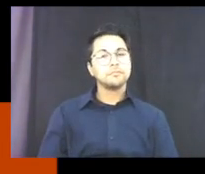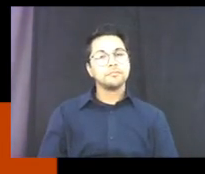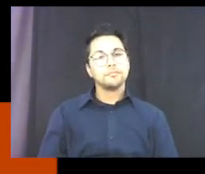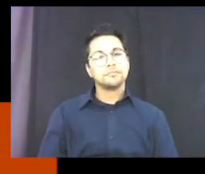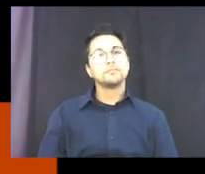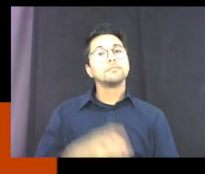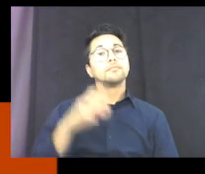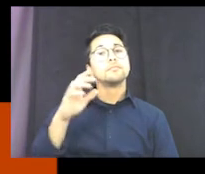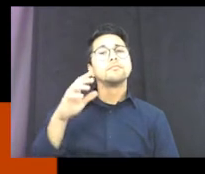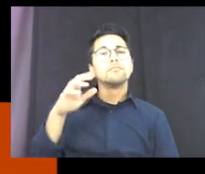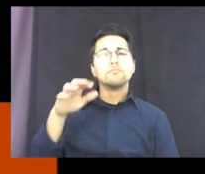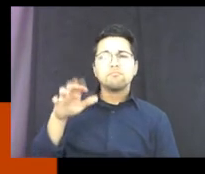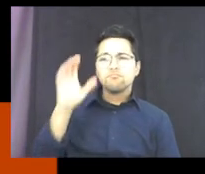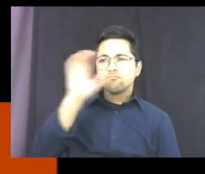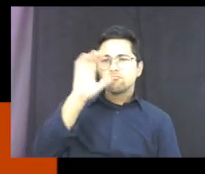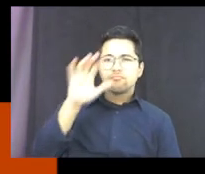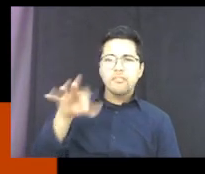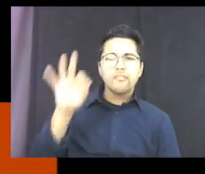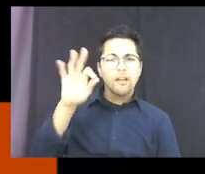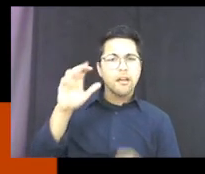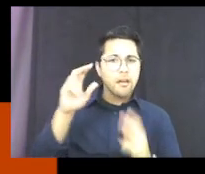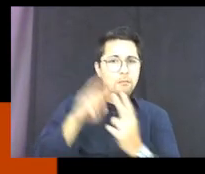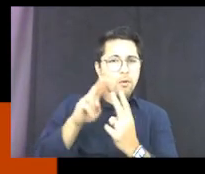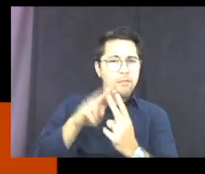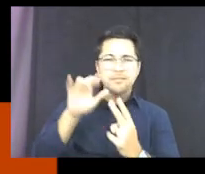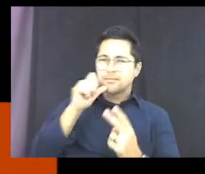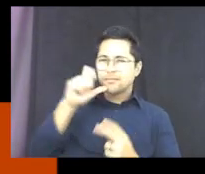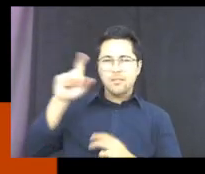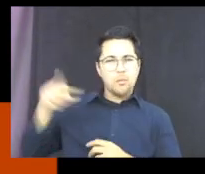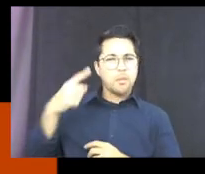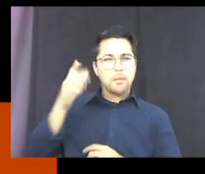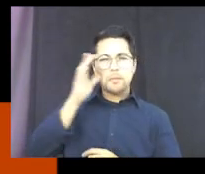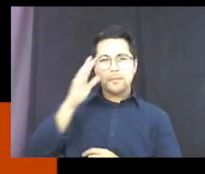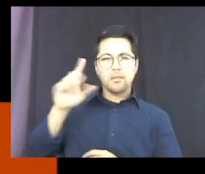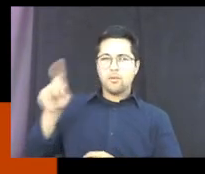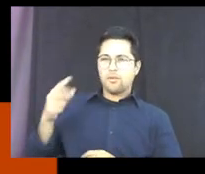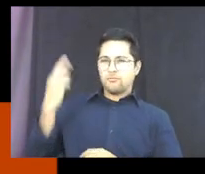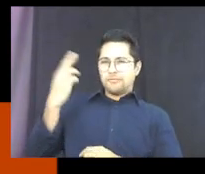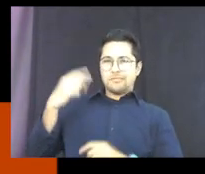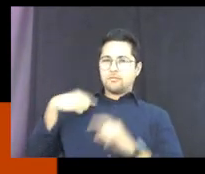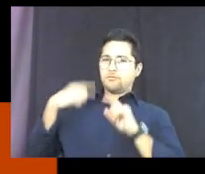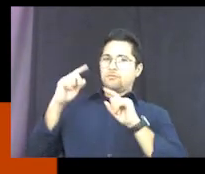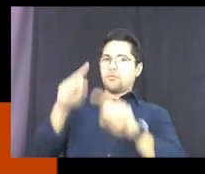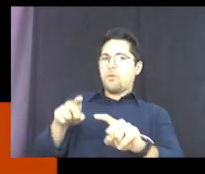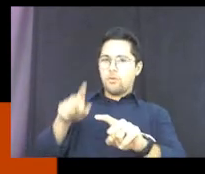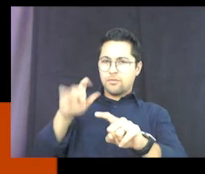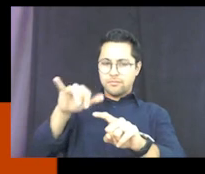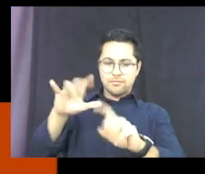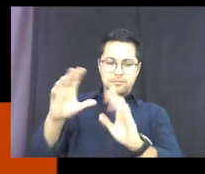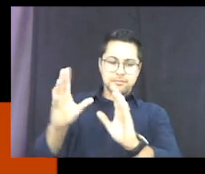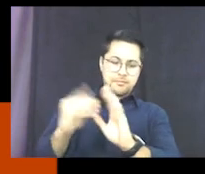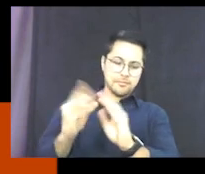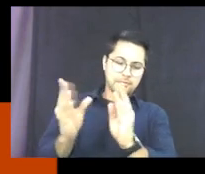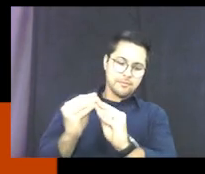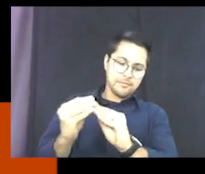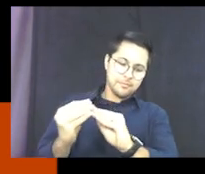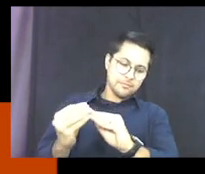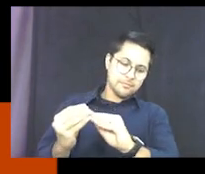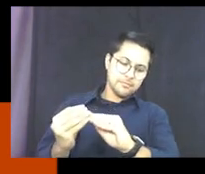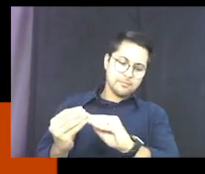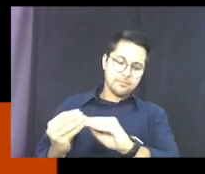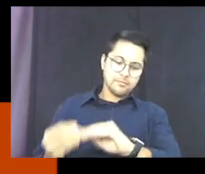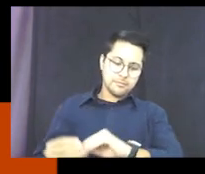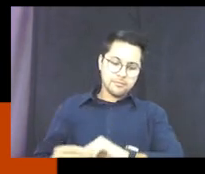finding a partner shouldn't be the sole reason why a person joins a social or support